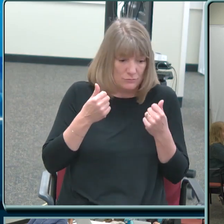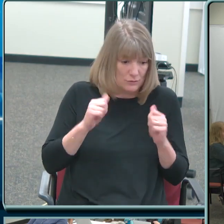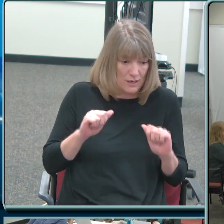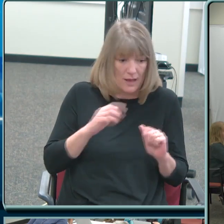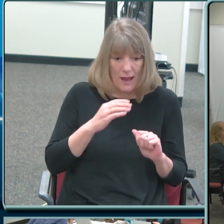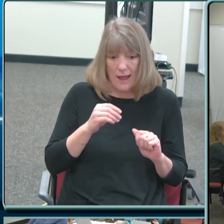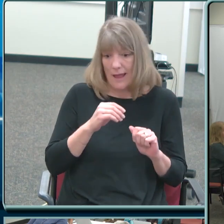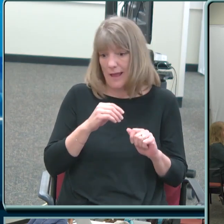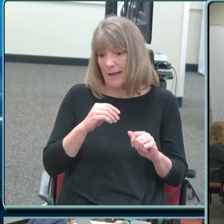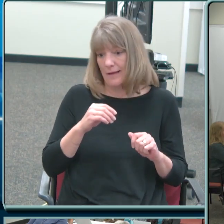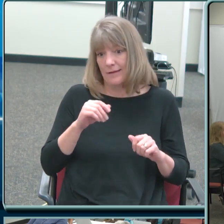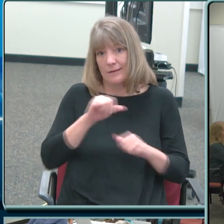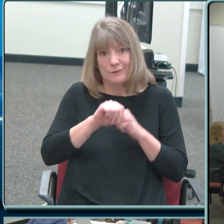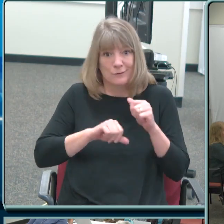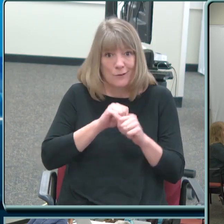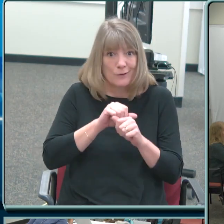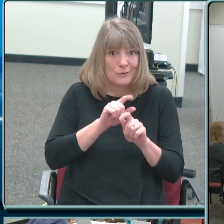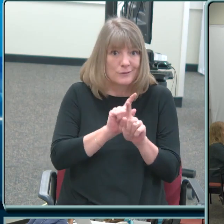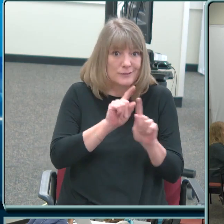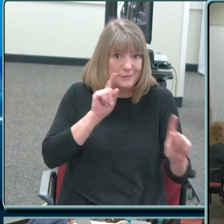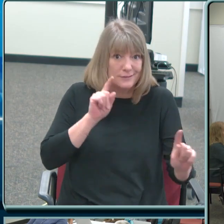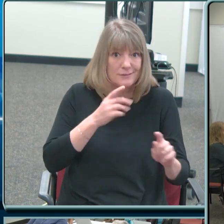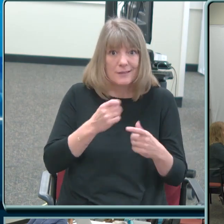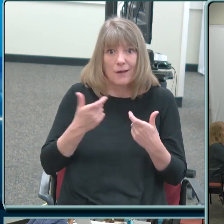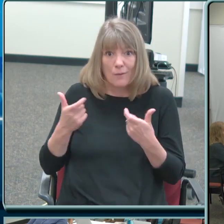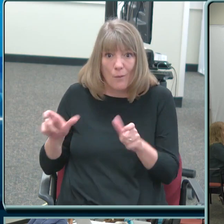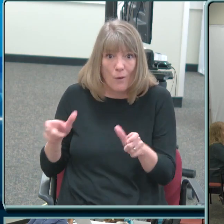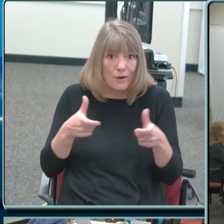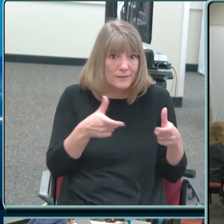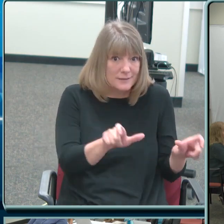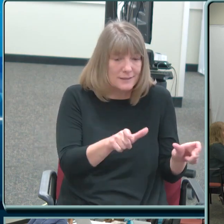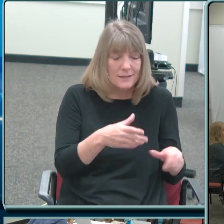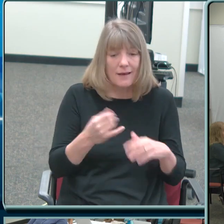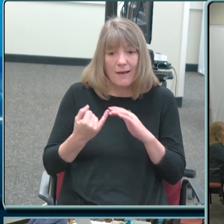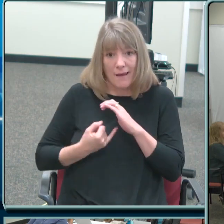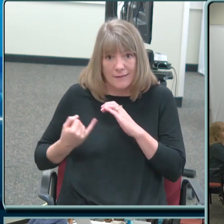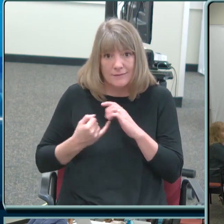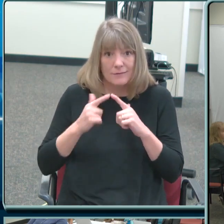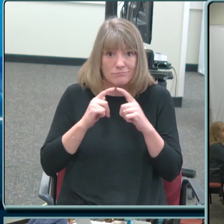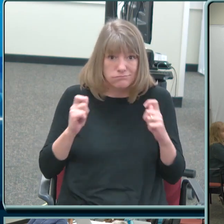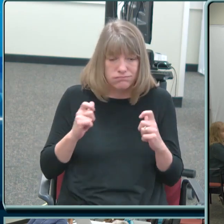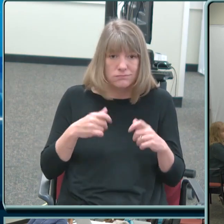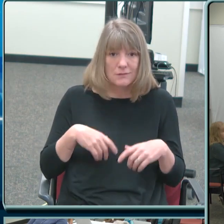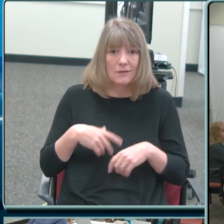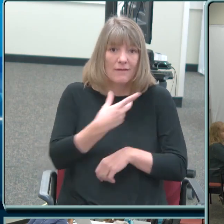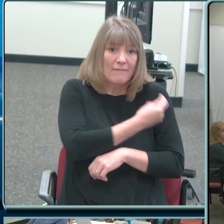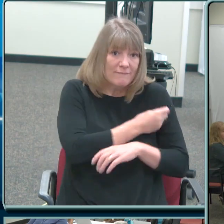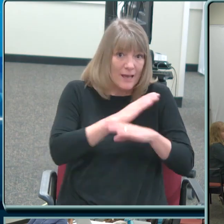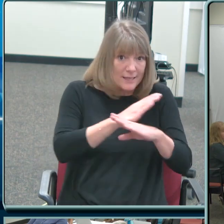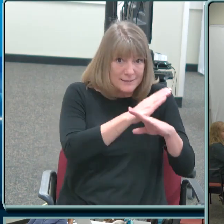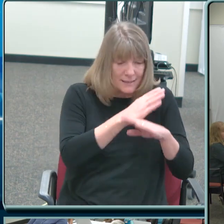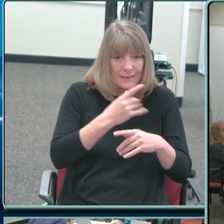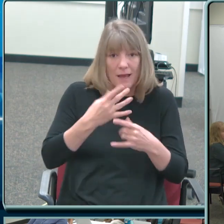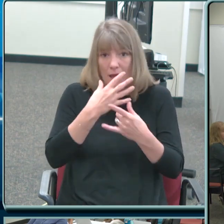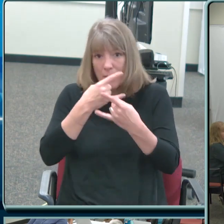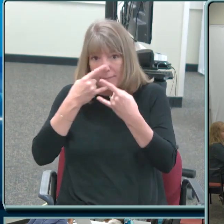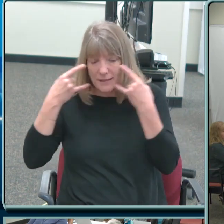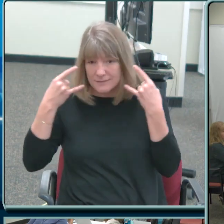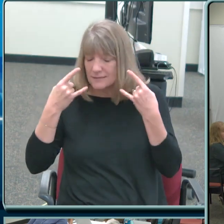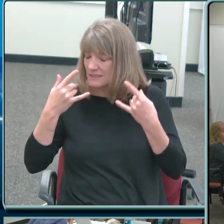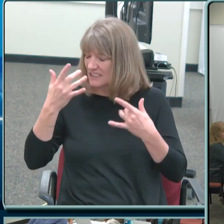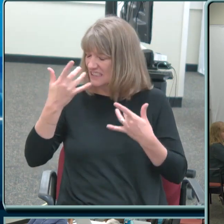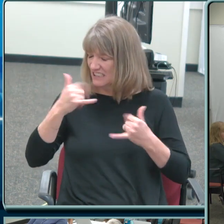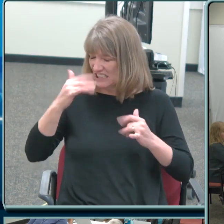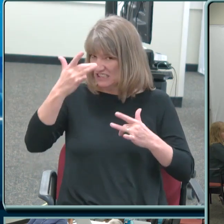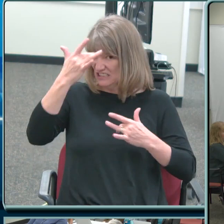social distancing and quarantine and isolation and trying to use vaccine and trying to use masking, this disease still hit